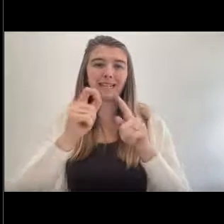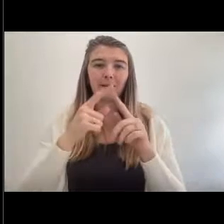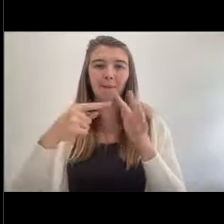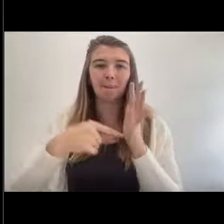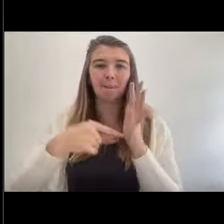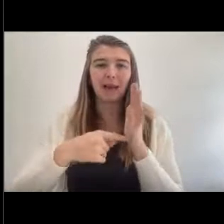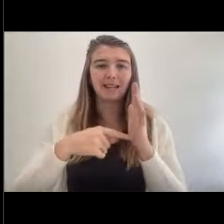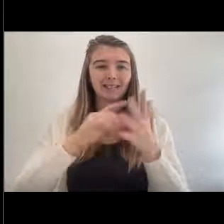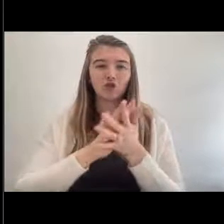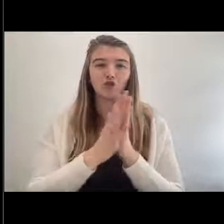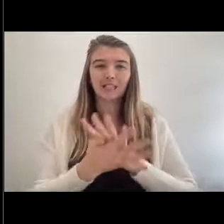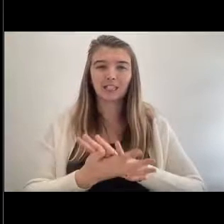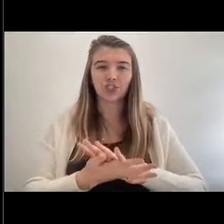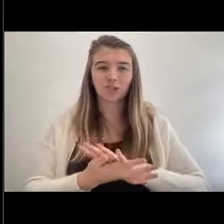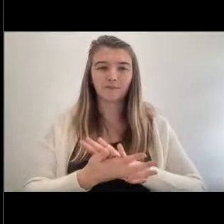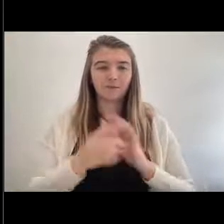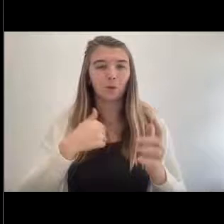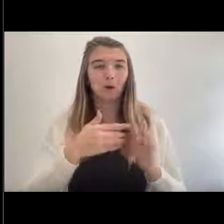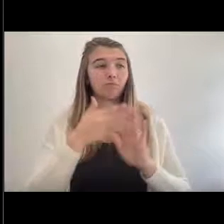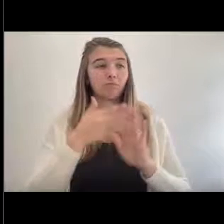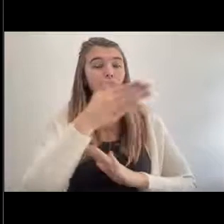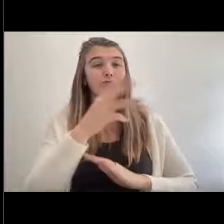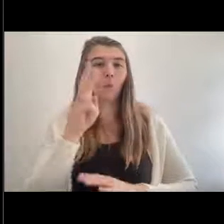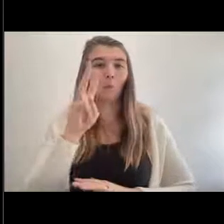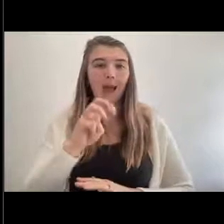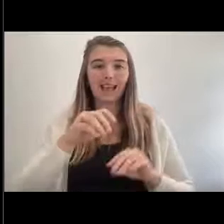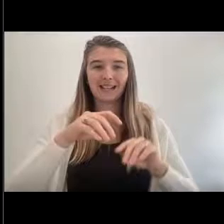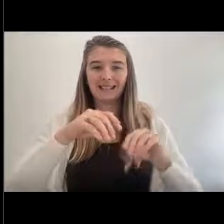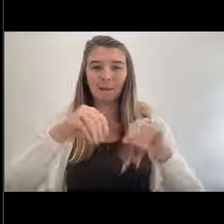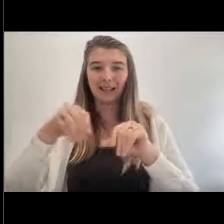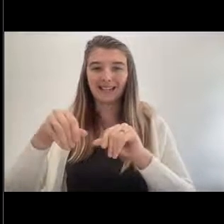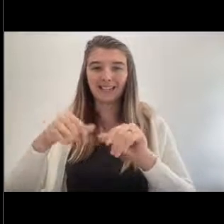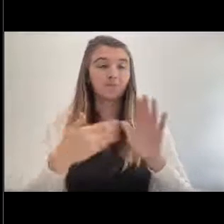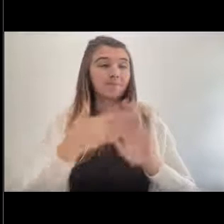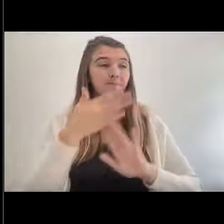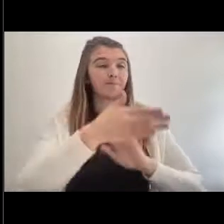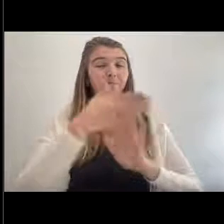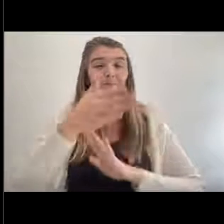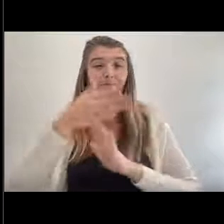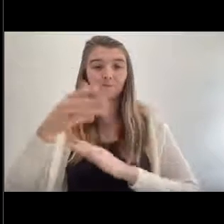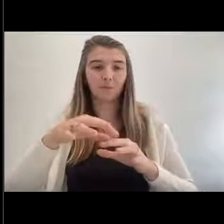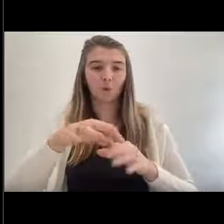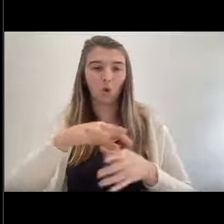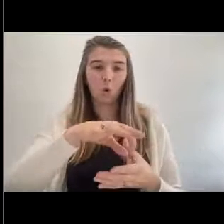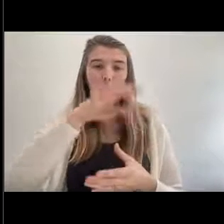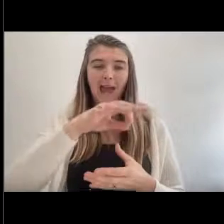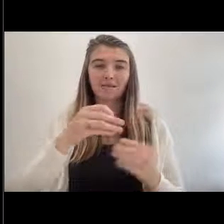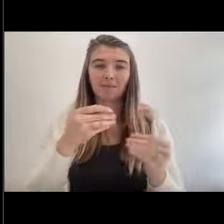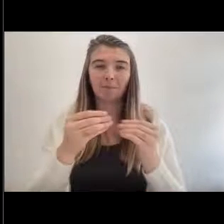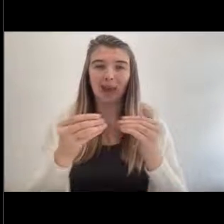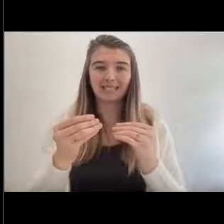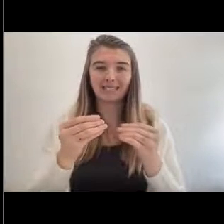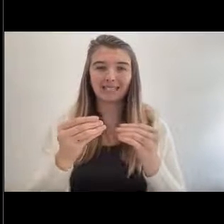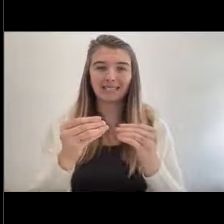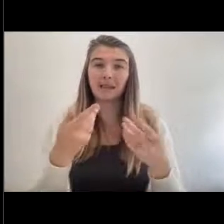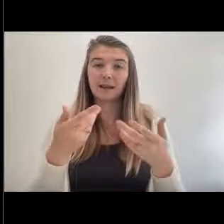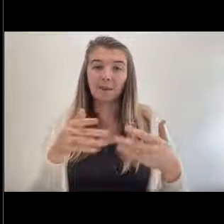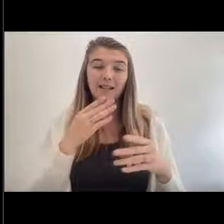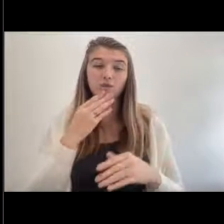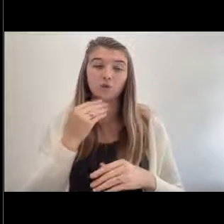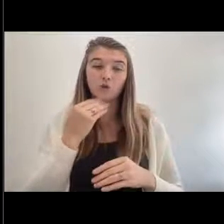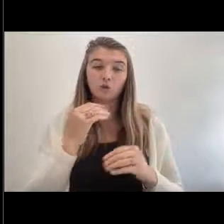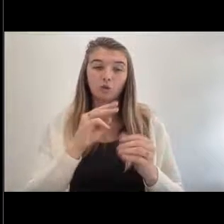in Wales. I collected some plastics, and then I removed the biofilm from these plastics, and I used these microbes, so ones